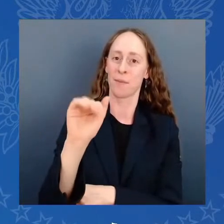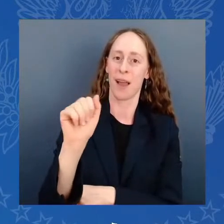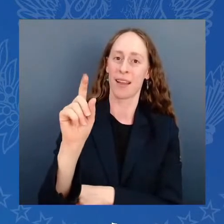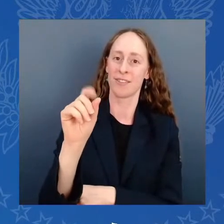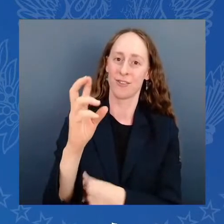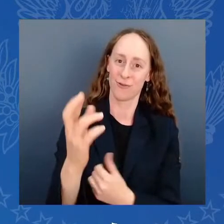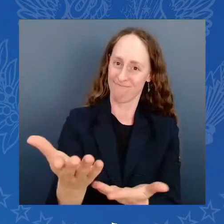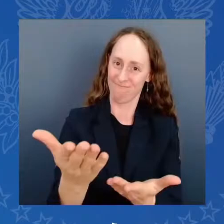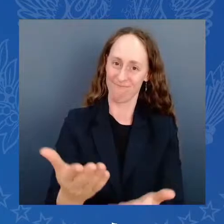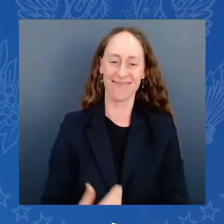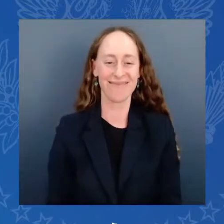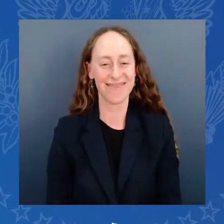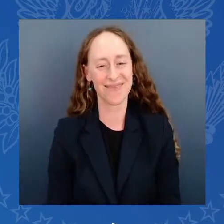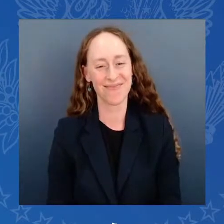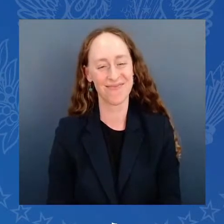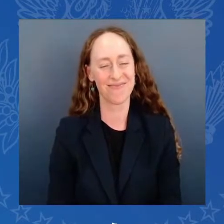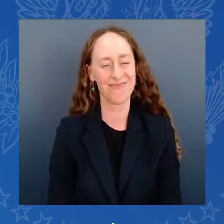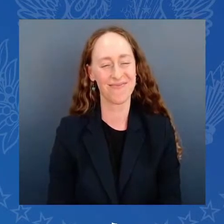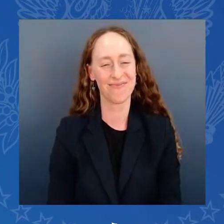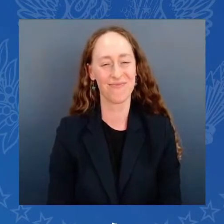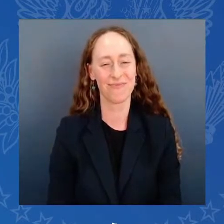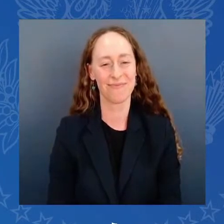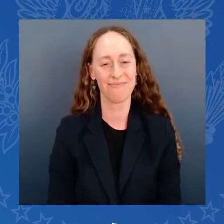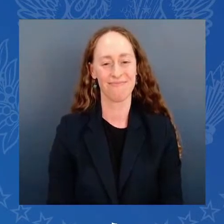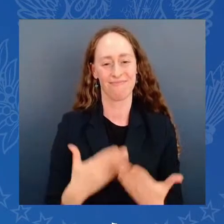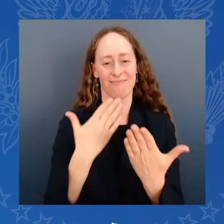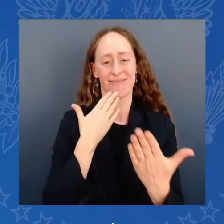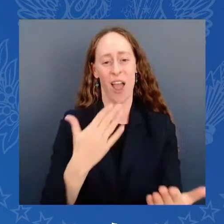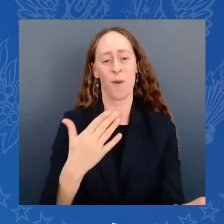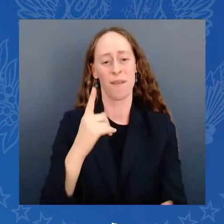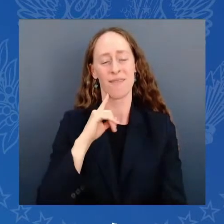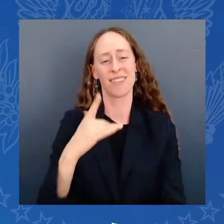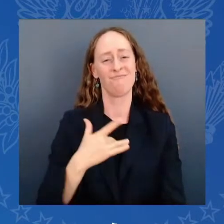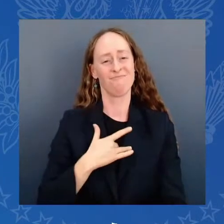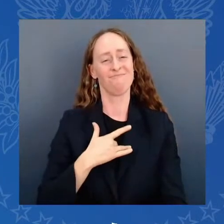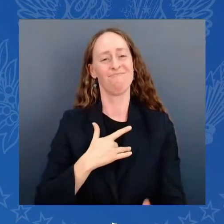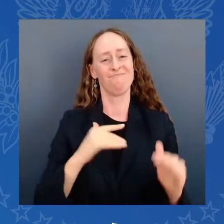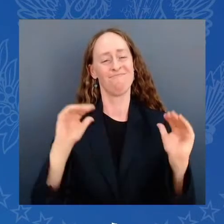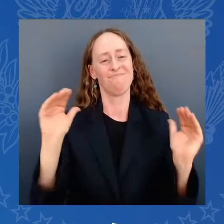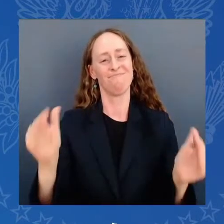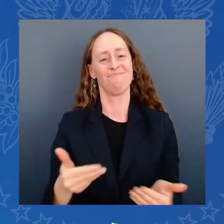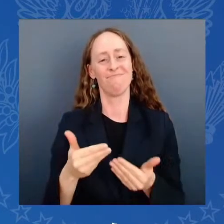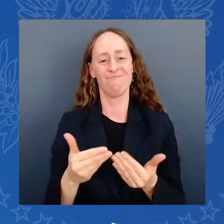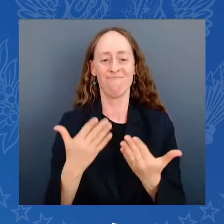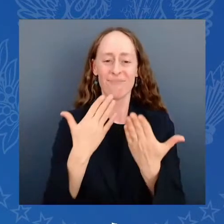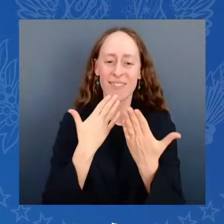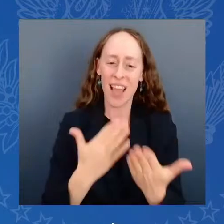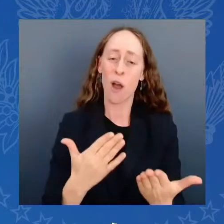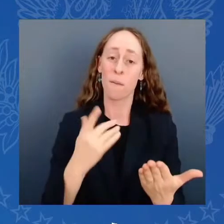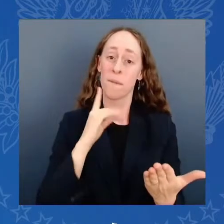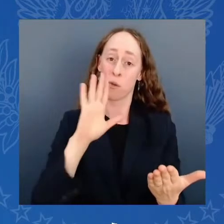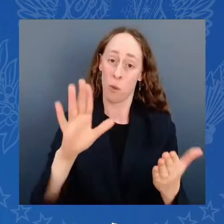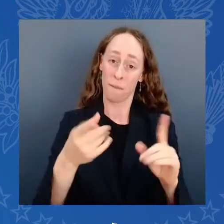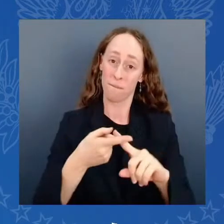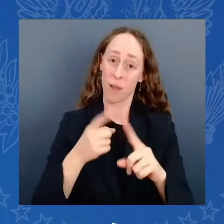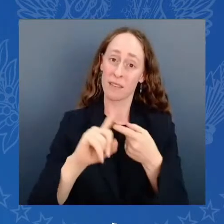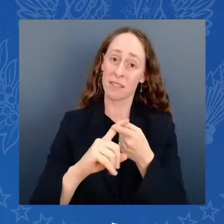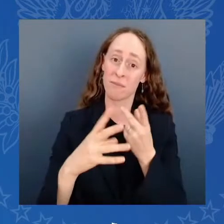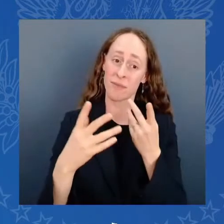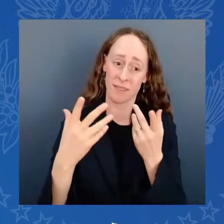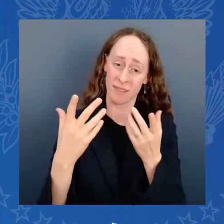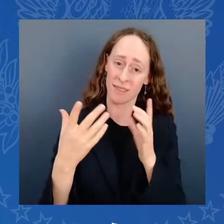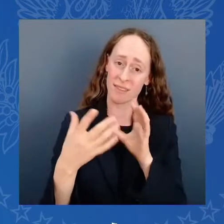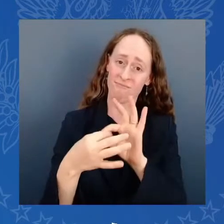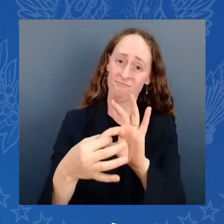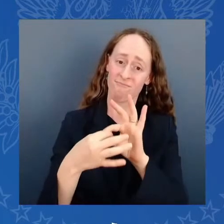Mr. Ambassador, thanks for that introduction, and above all, for your friendship over the years. There's literally one word that comes to